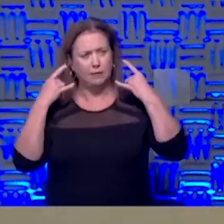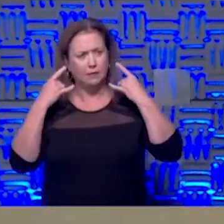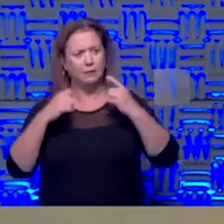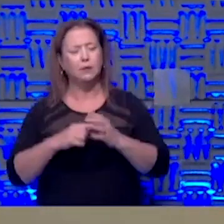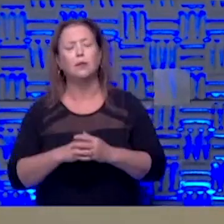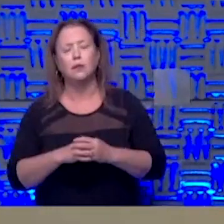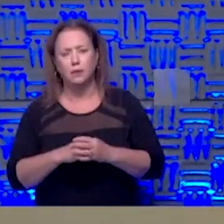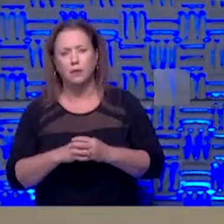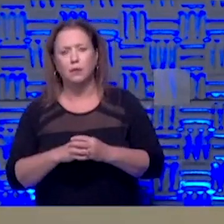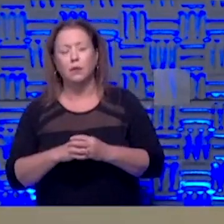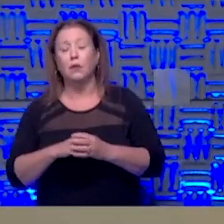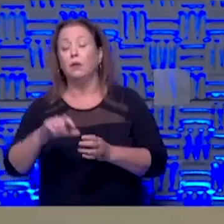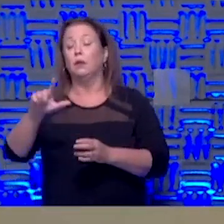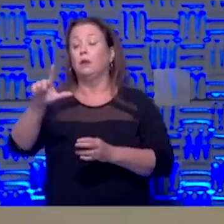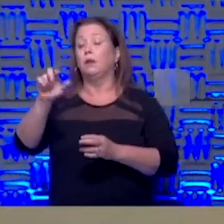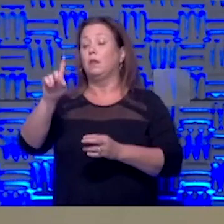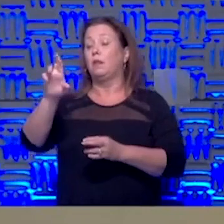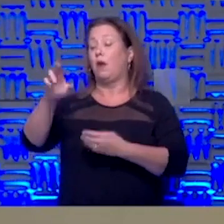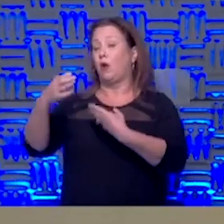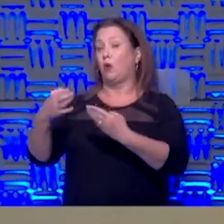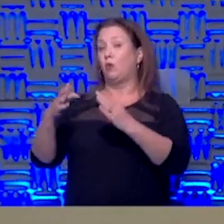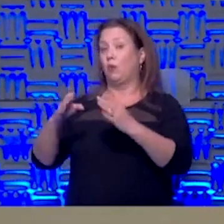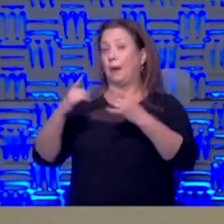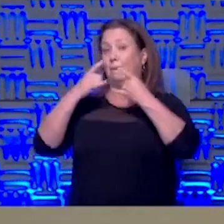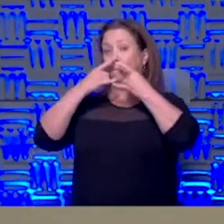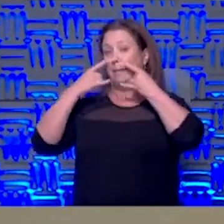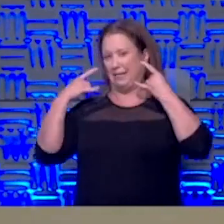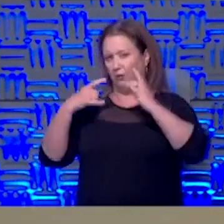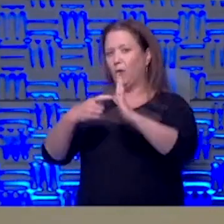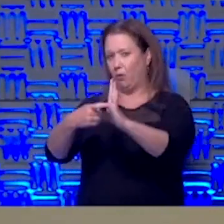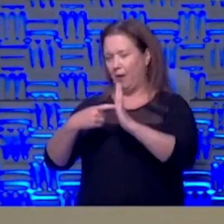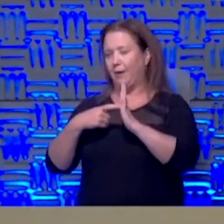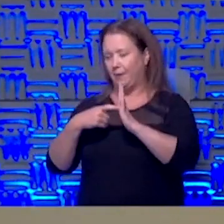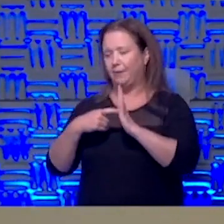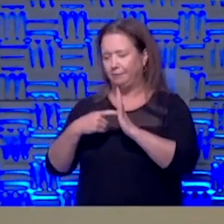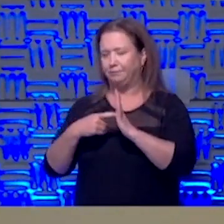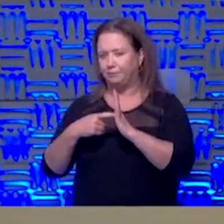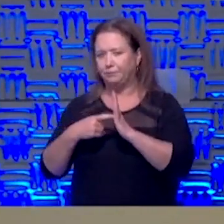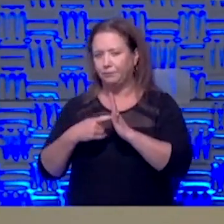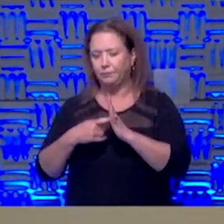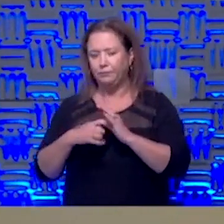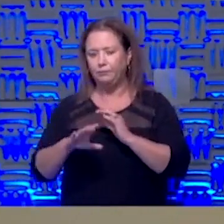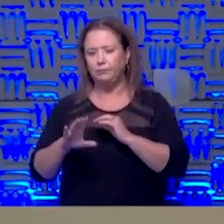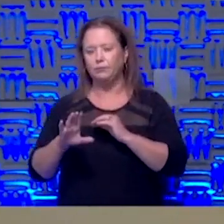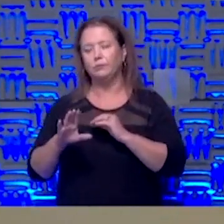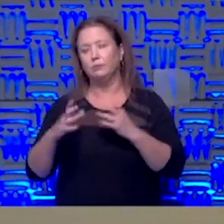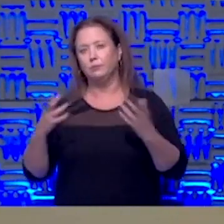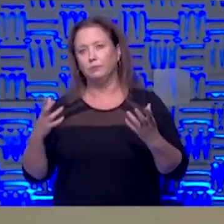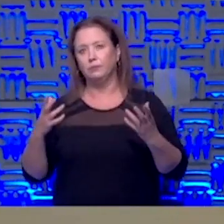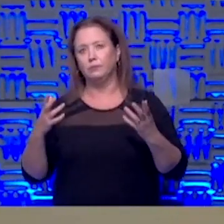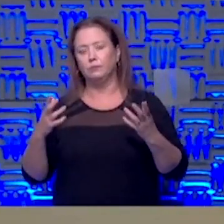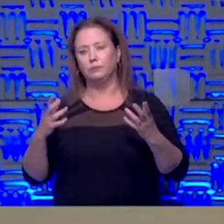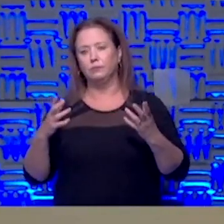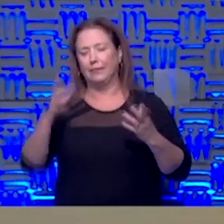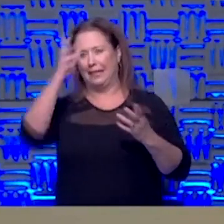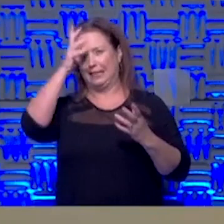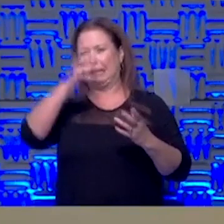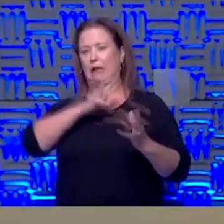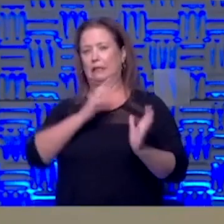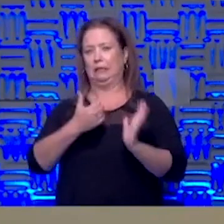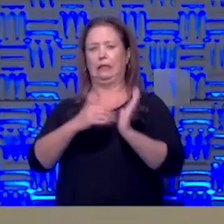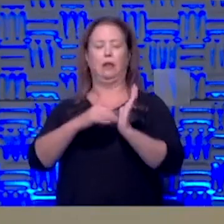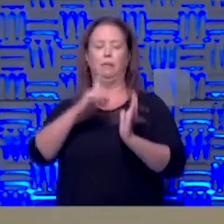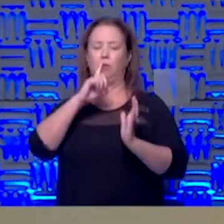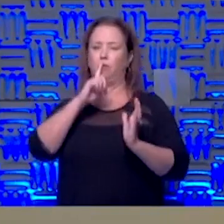Okay, so in the locker room, masks are required. And the guys, again, have